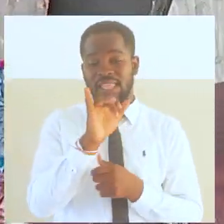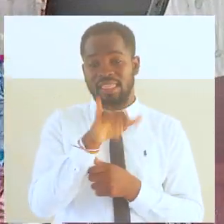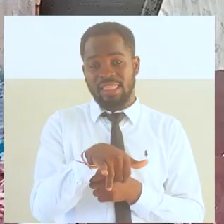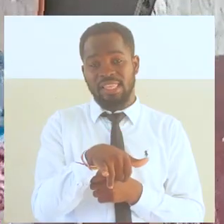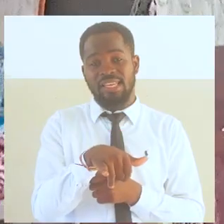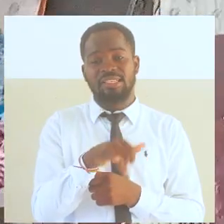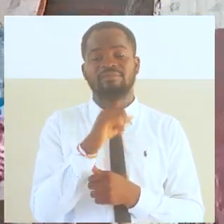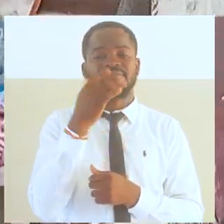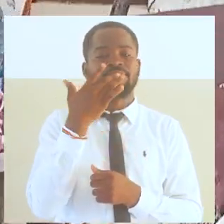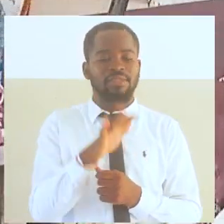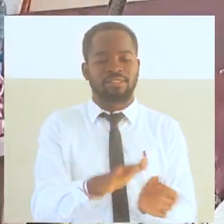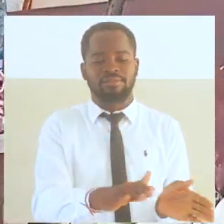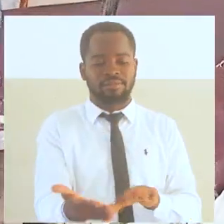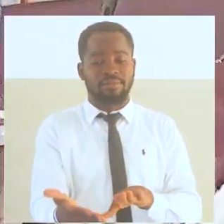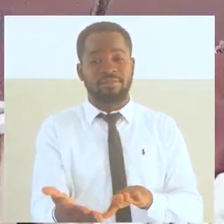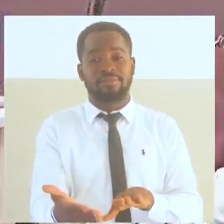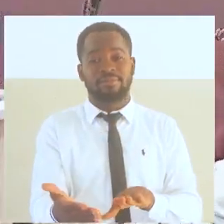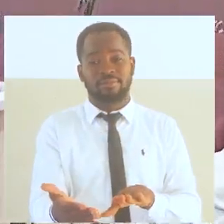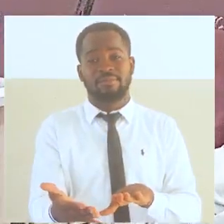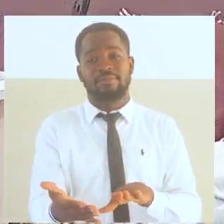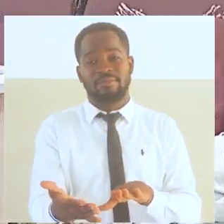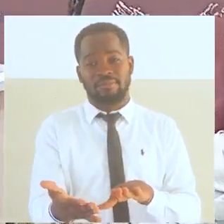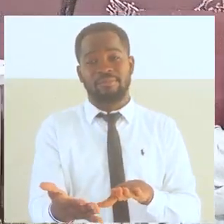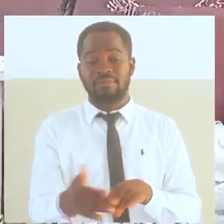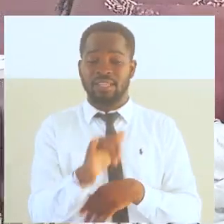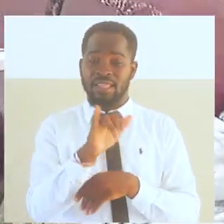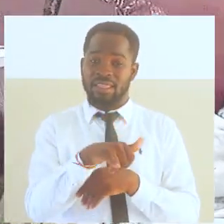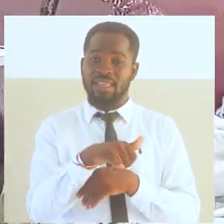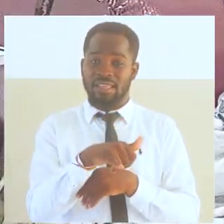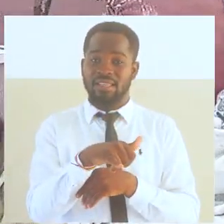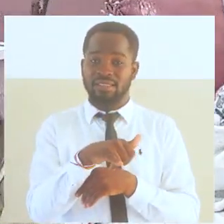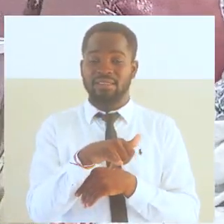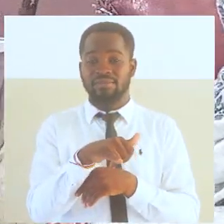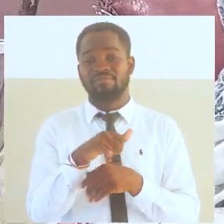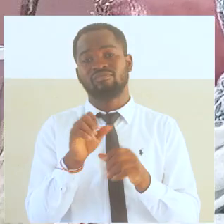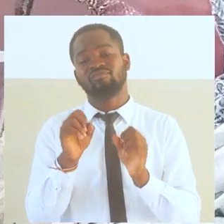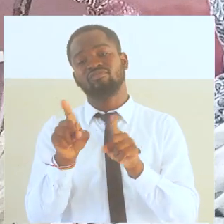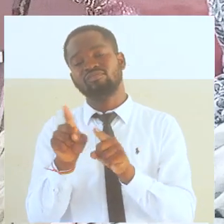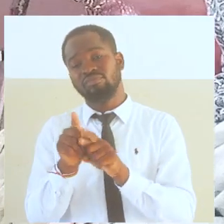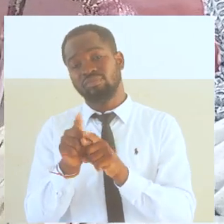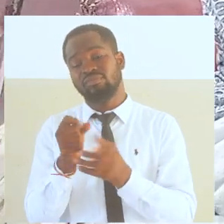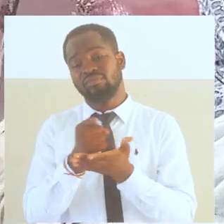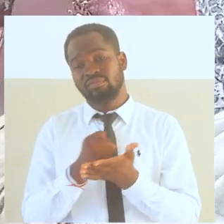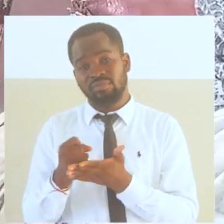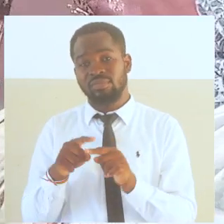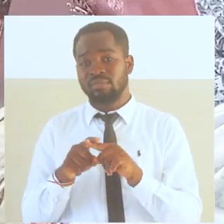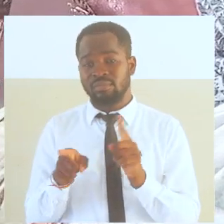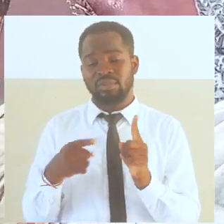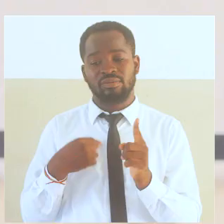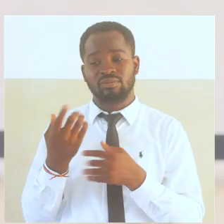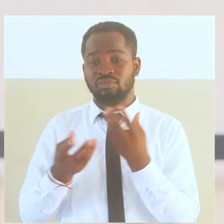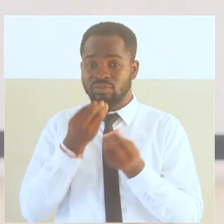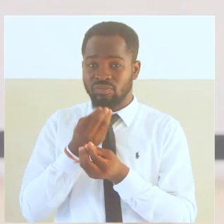they would be saving themselves, their children, and society in general from this frustrating and traumatizing